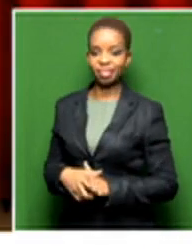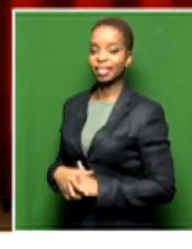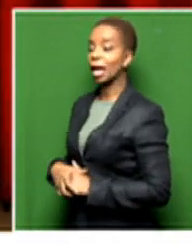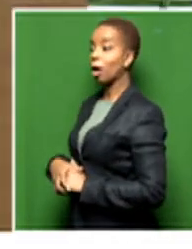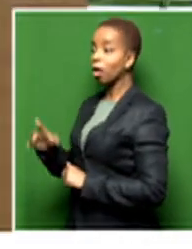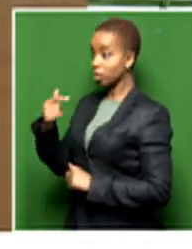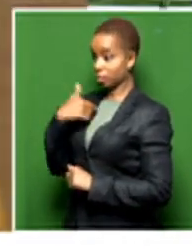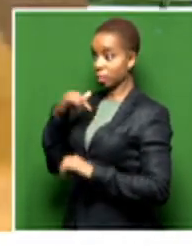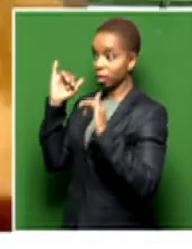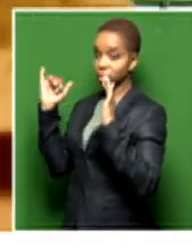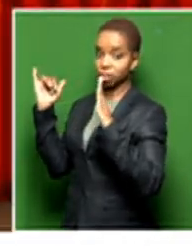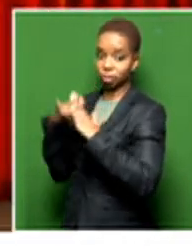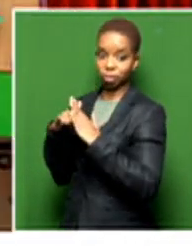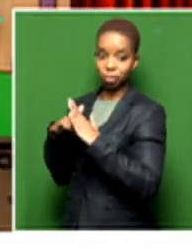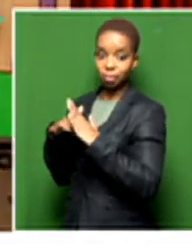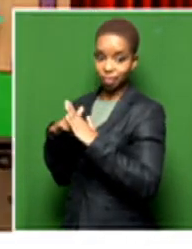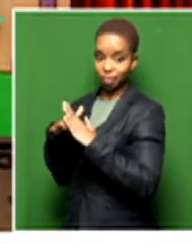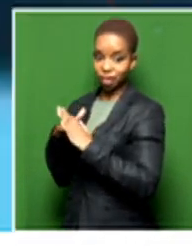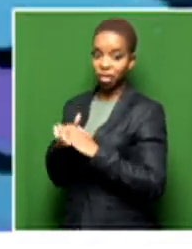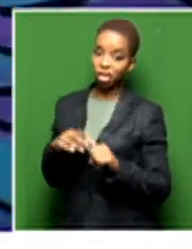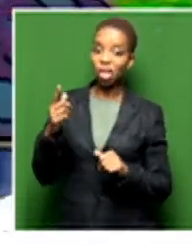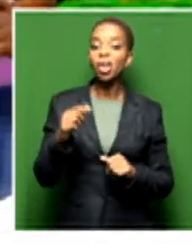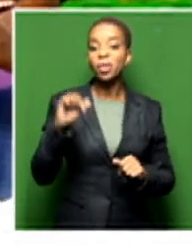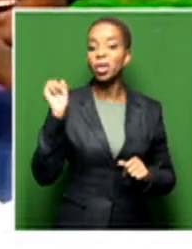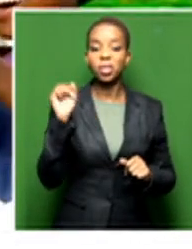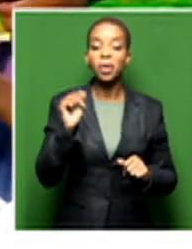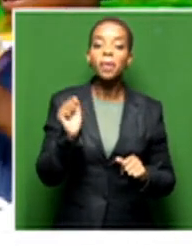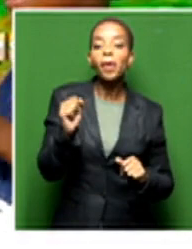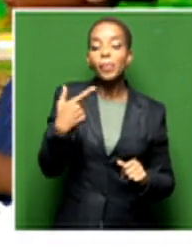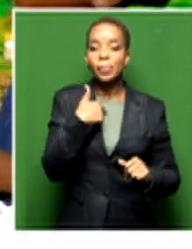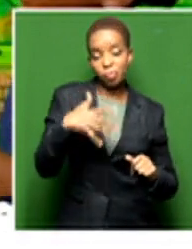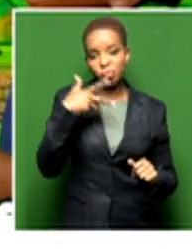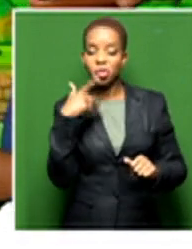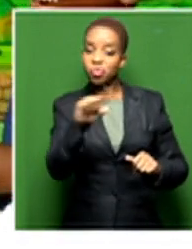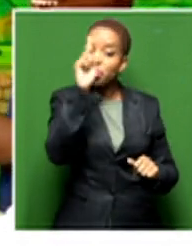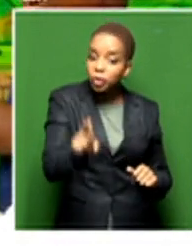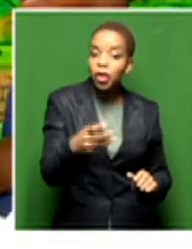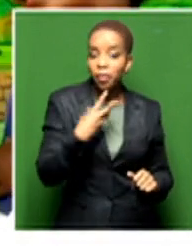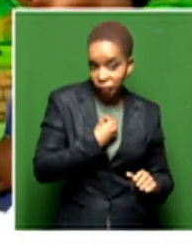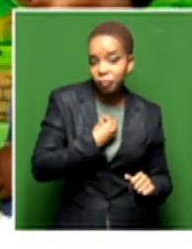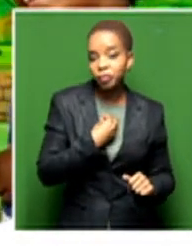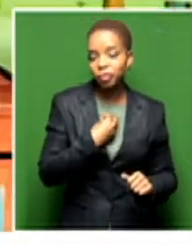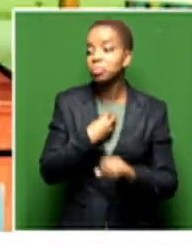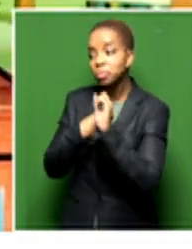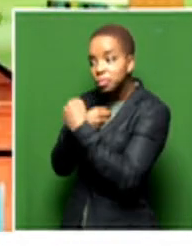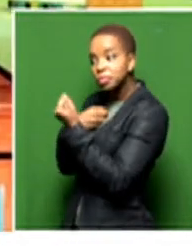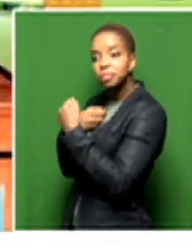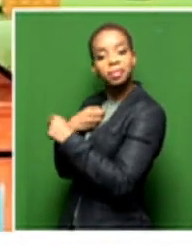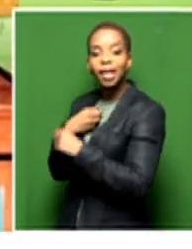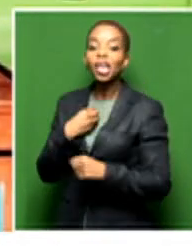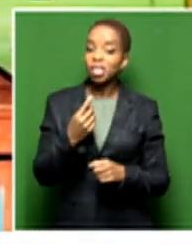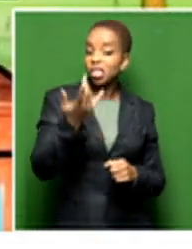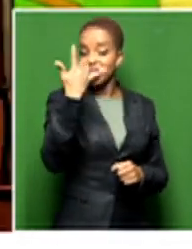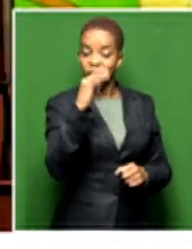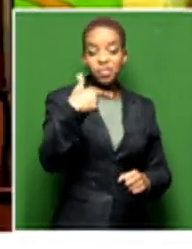I should stay at home, ne? On the web. But Elmo wants to ask a question. Yeah? If